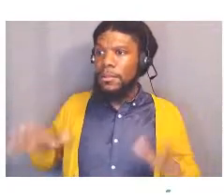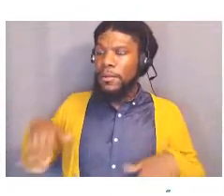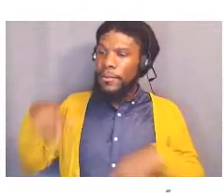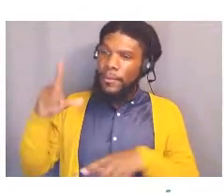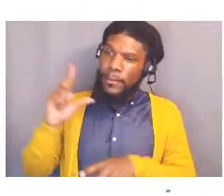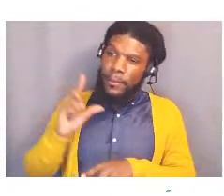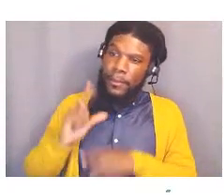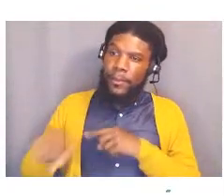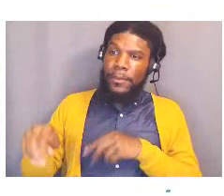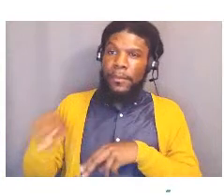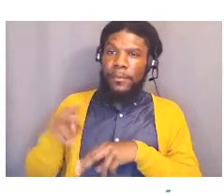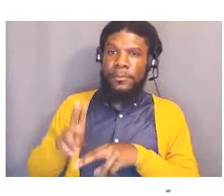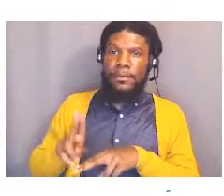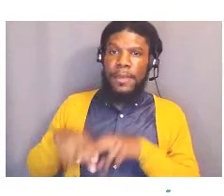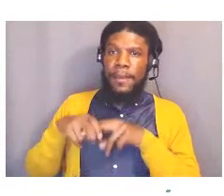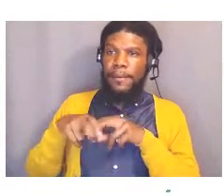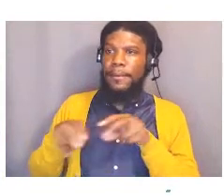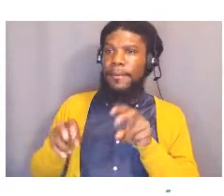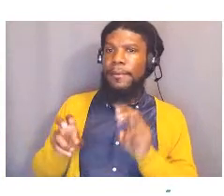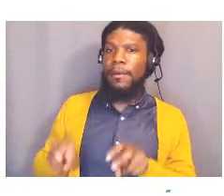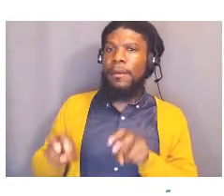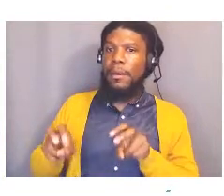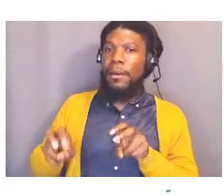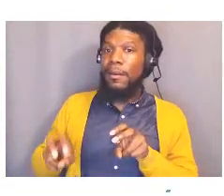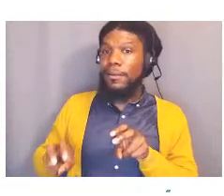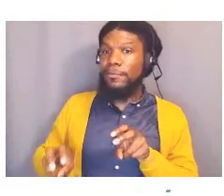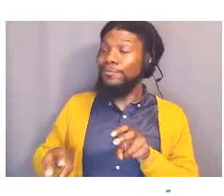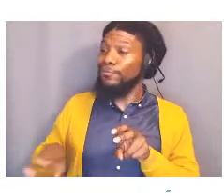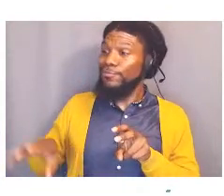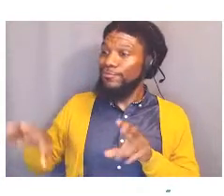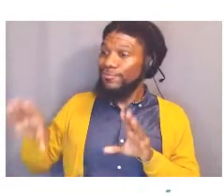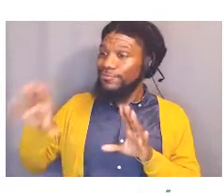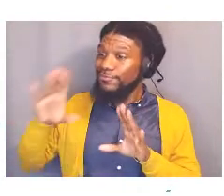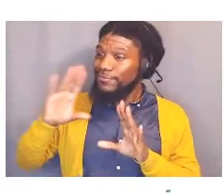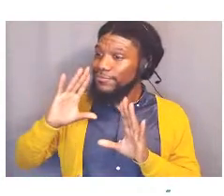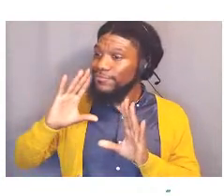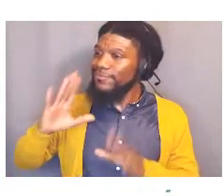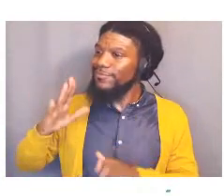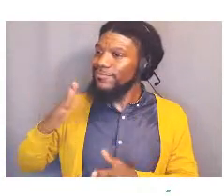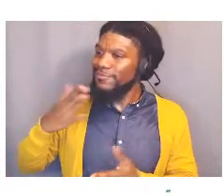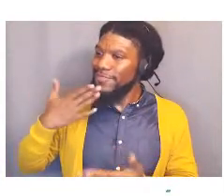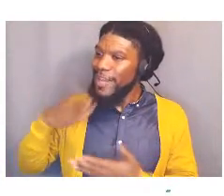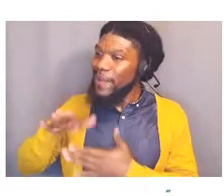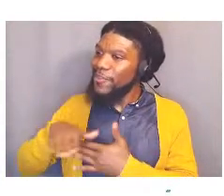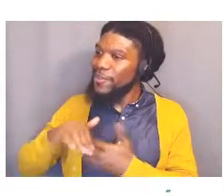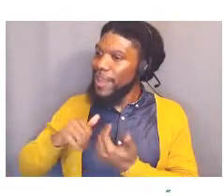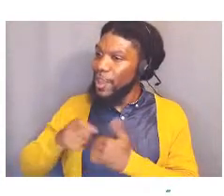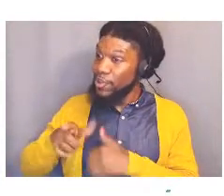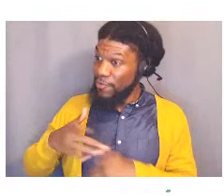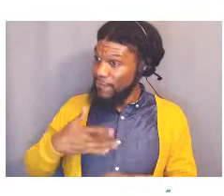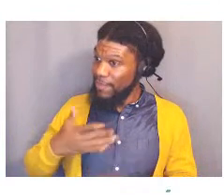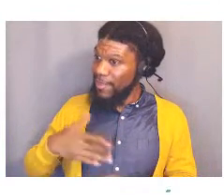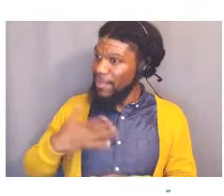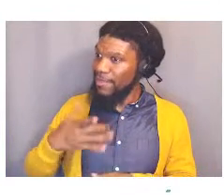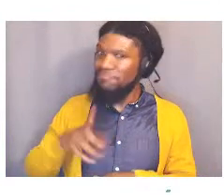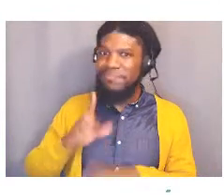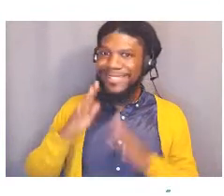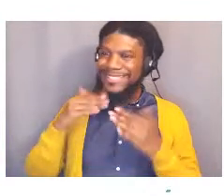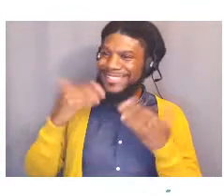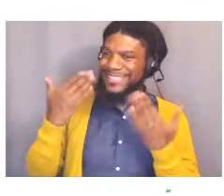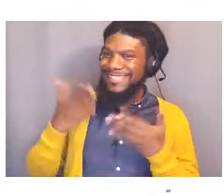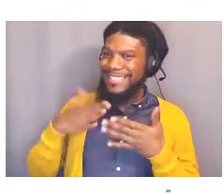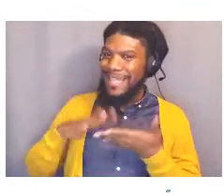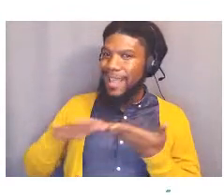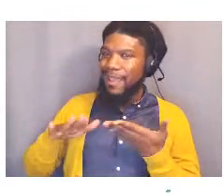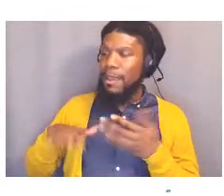was a real gentleman. "Good afternoon, sir. How are you feeling today?" And the